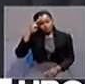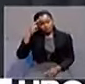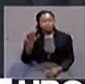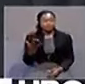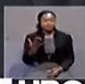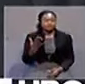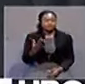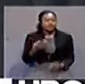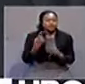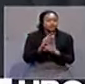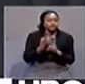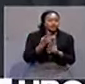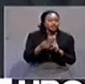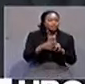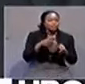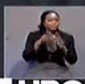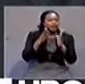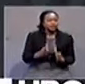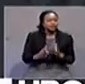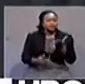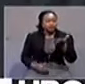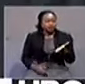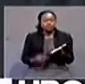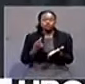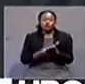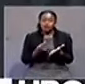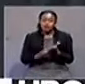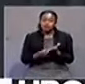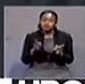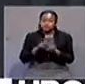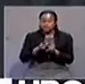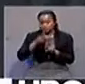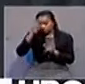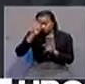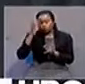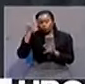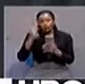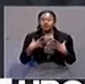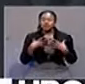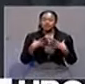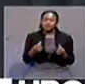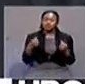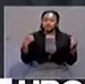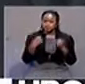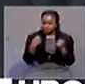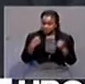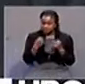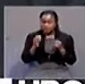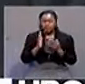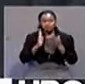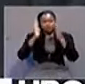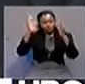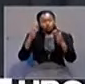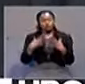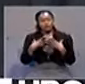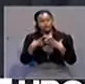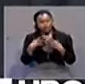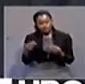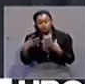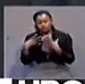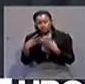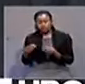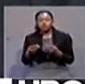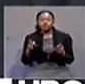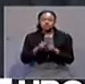we have in Uganda were mainly accorded so because of healing the sick. The Archbishop has healed and